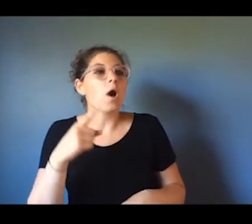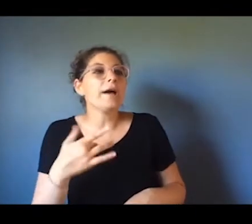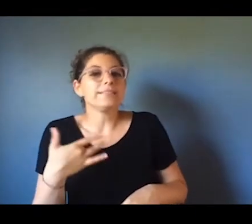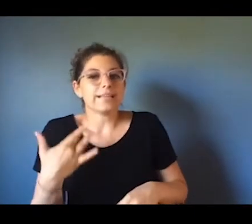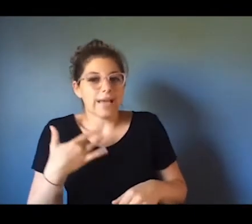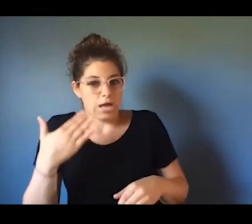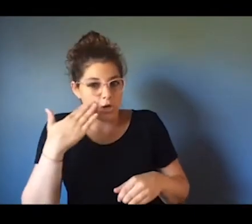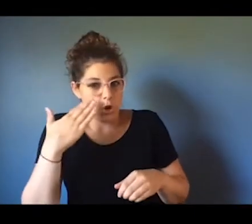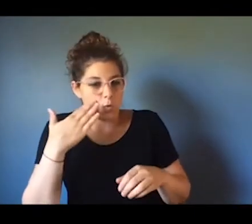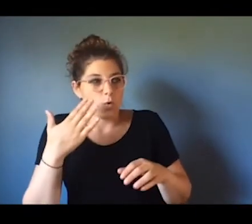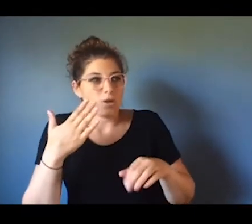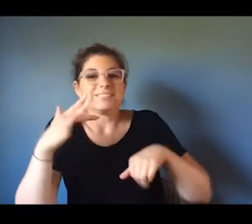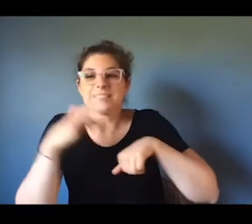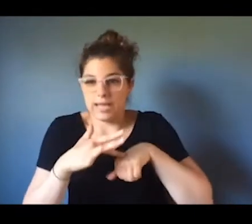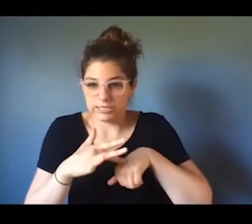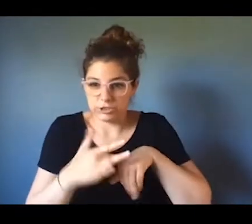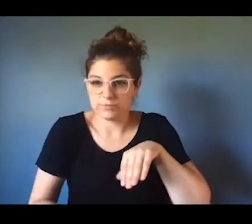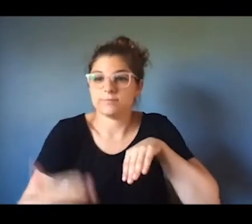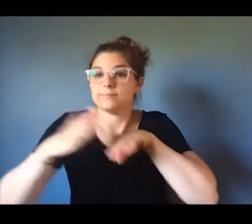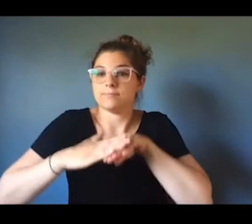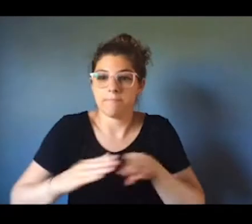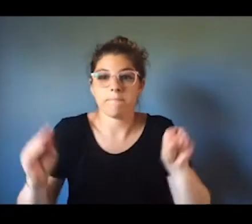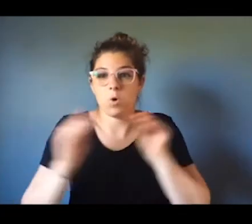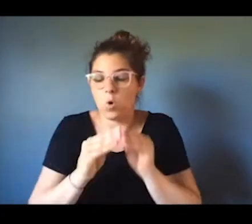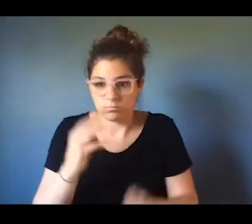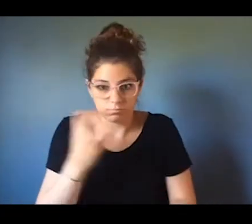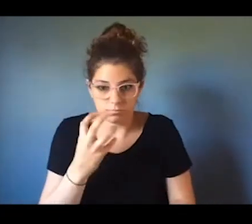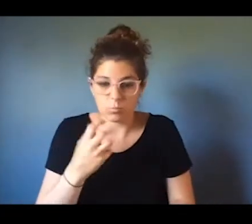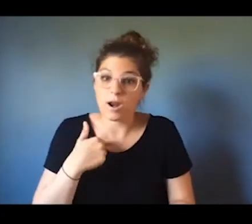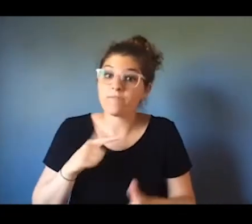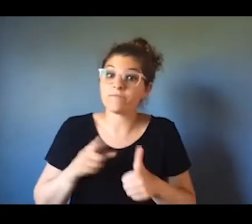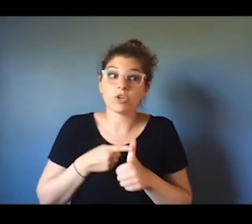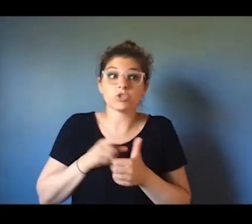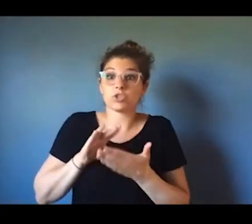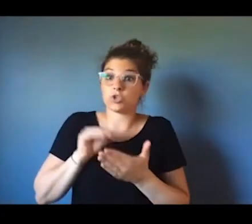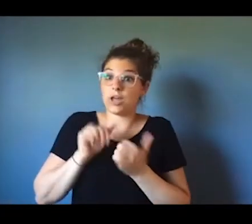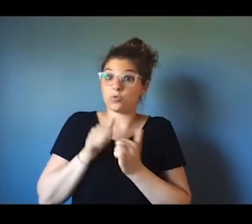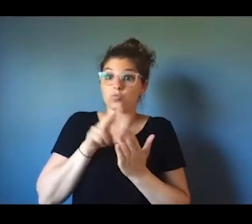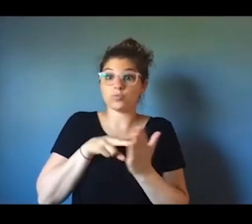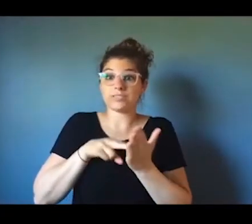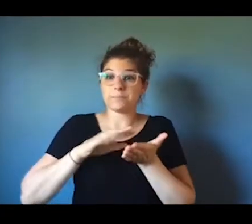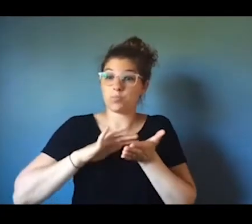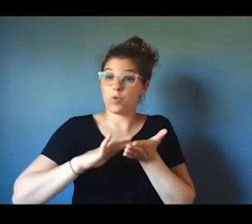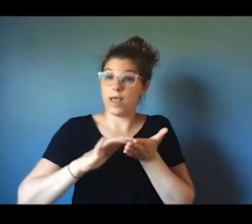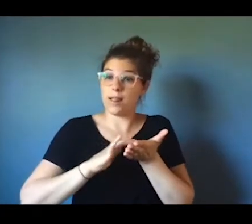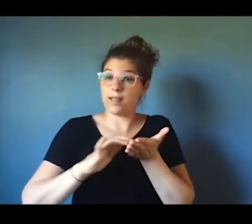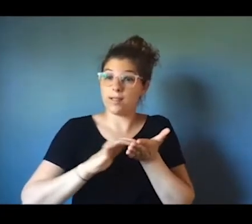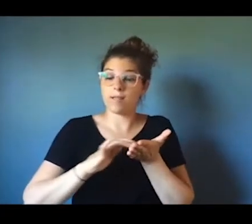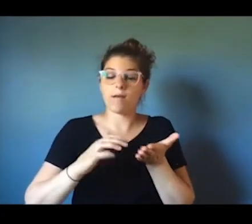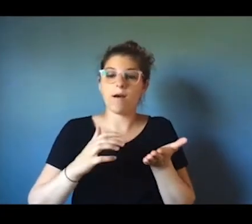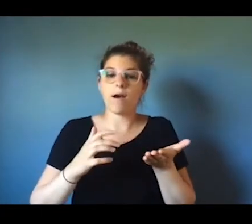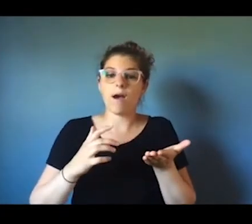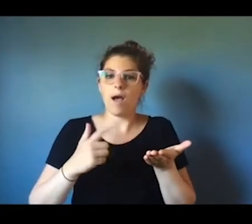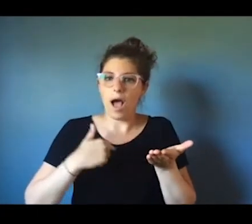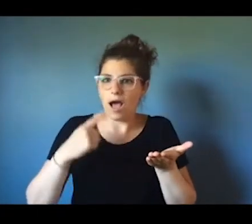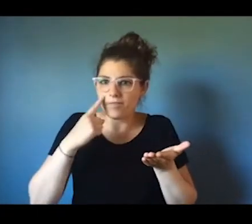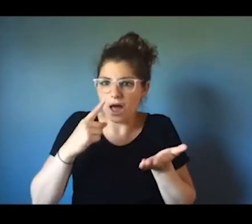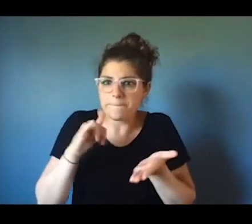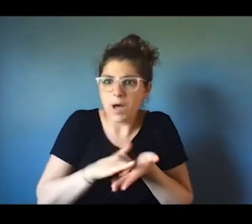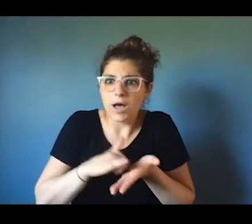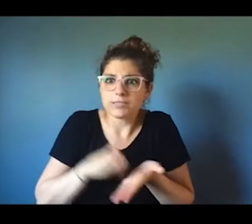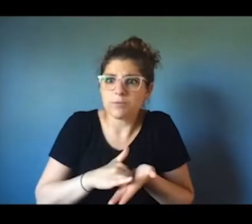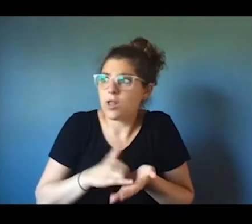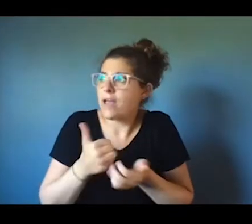one sense that I know that was heightened is my sense of touch. And oh my goodness, when I first learned how to read Braille, I